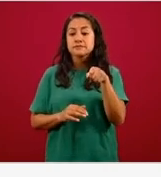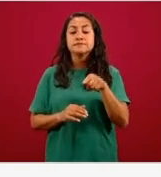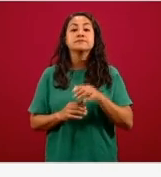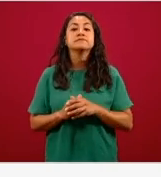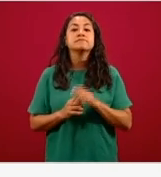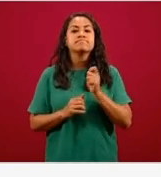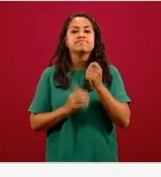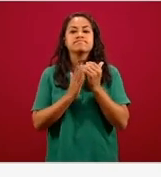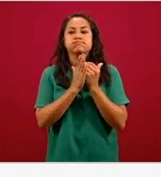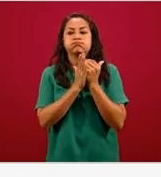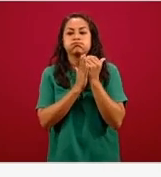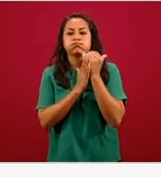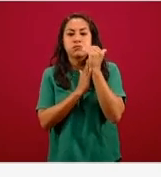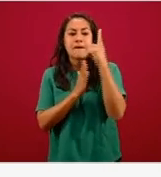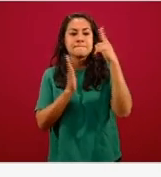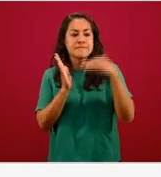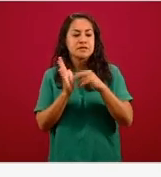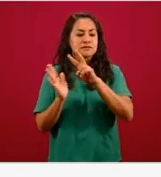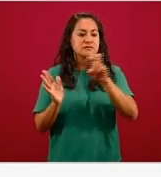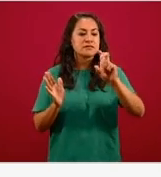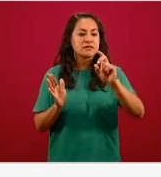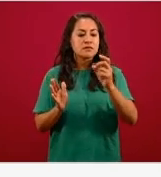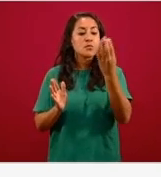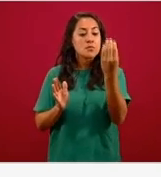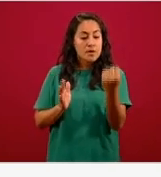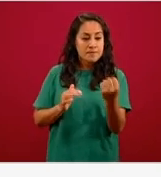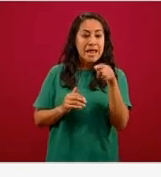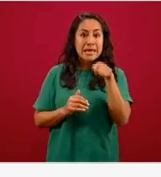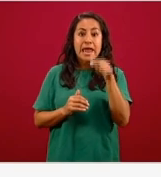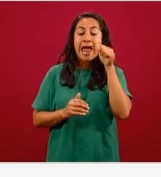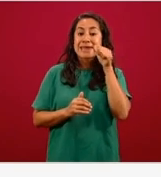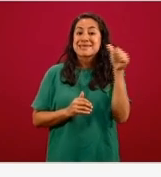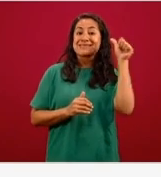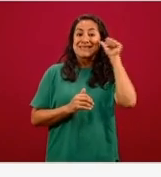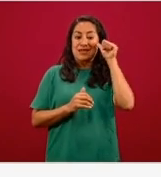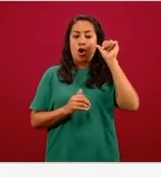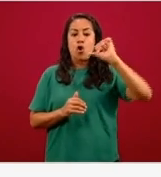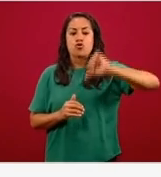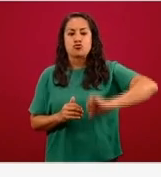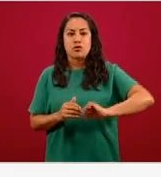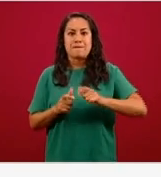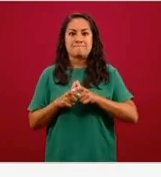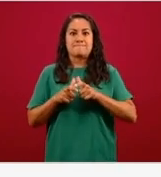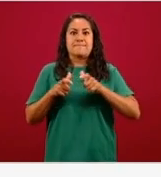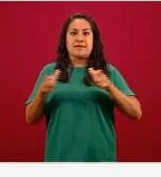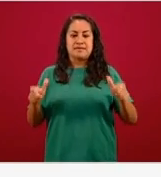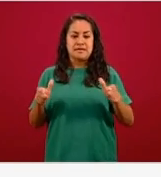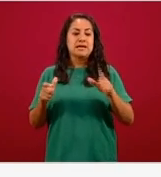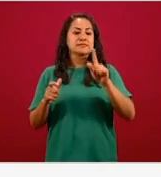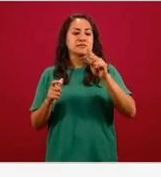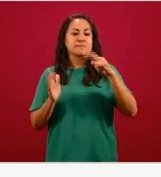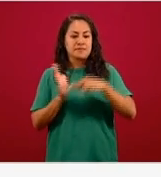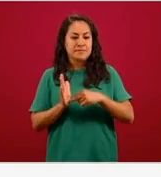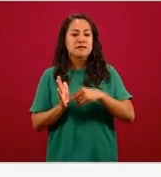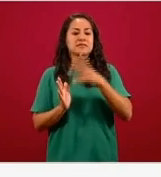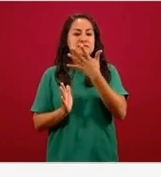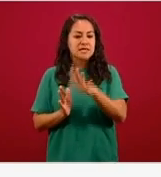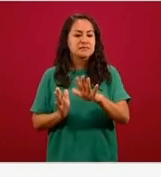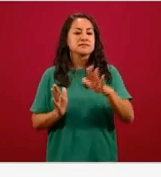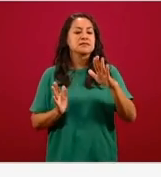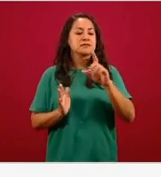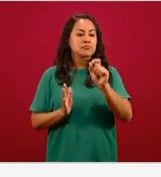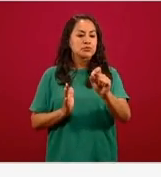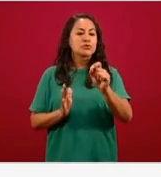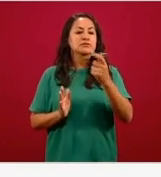later confirmed to be positive cases. And finally, we have the overall